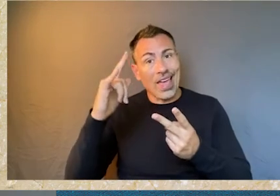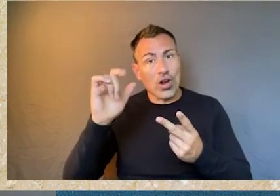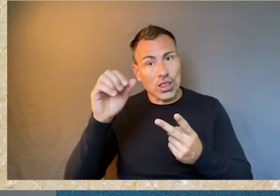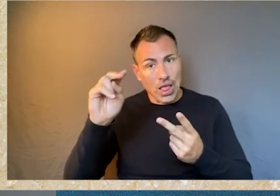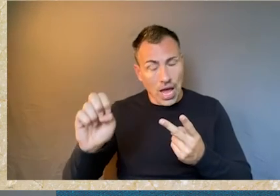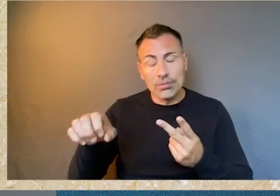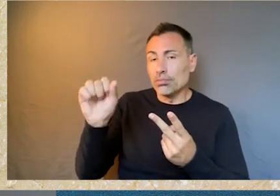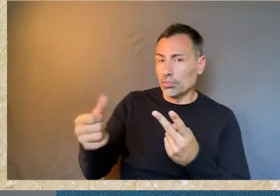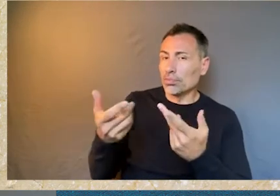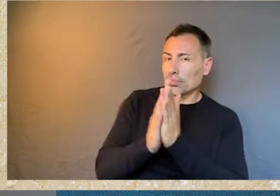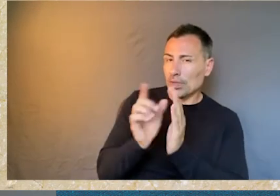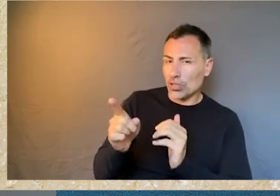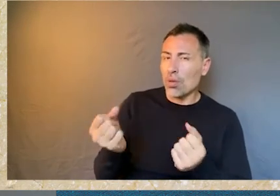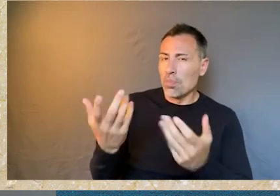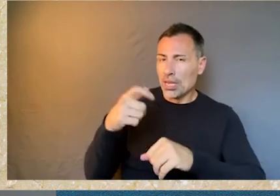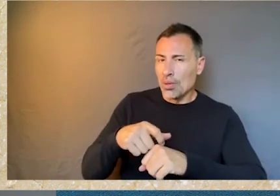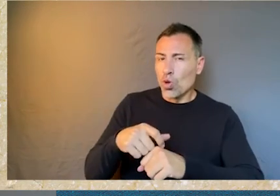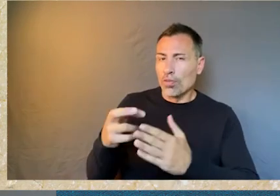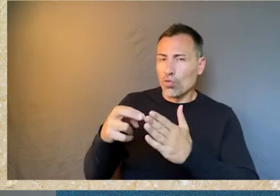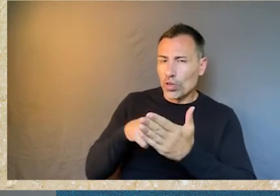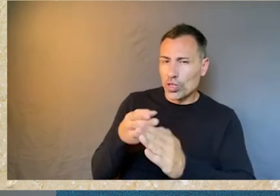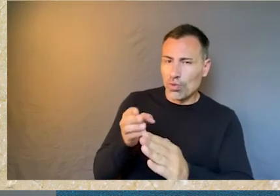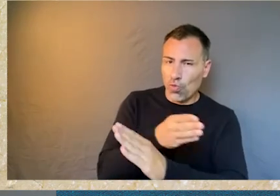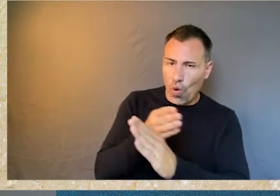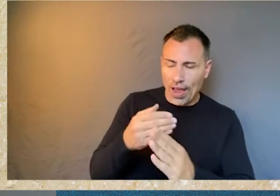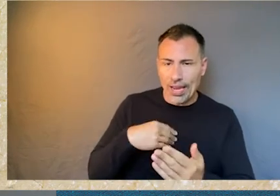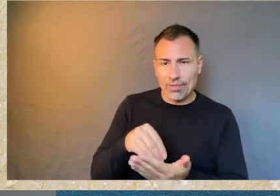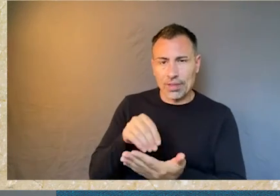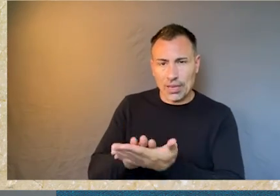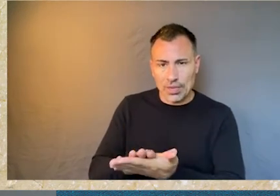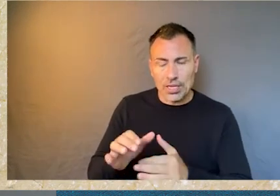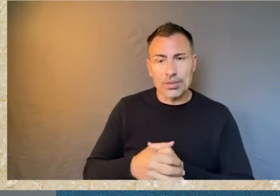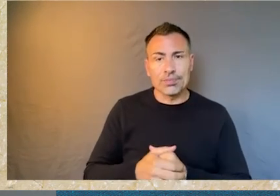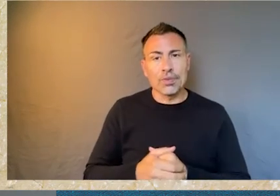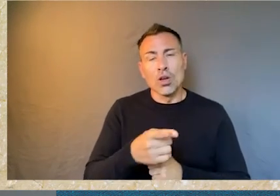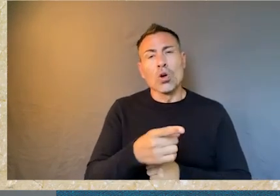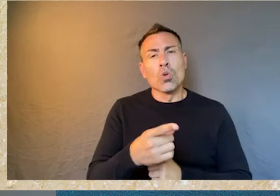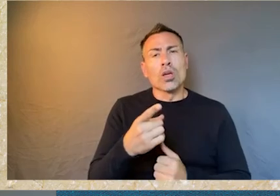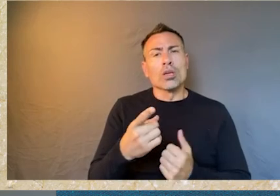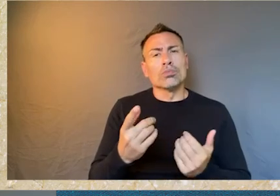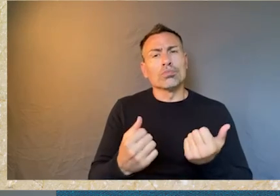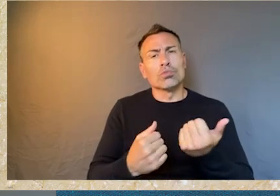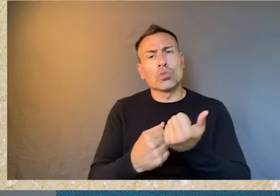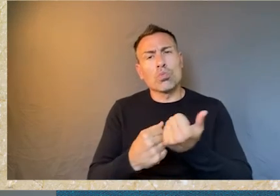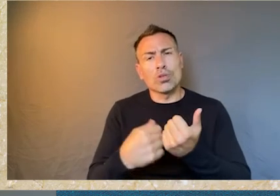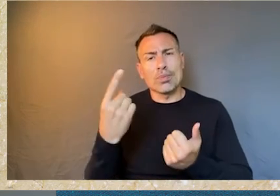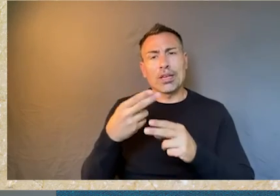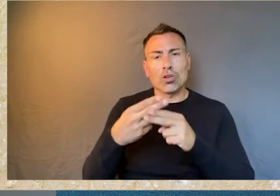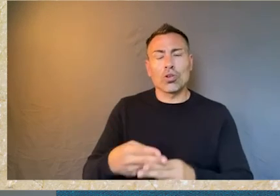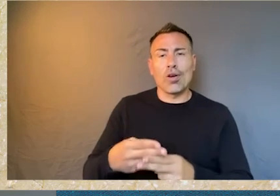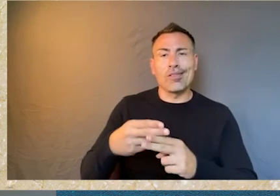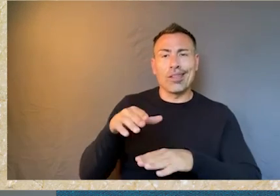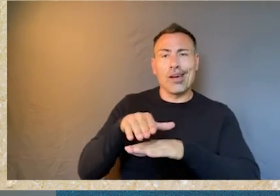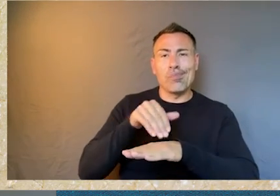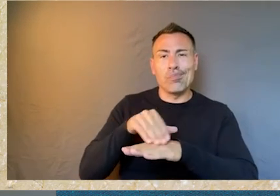have documentation. We promote something almost like a pet passport that allows that. They have that in